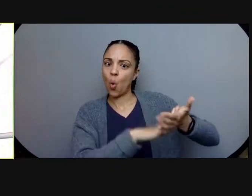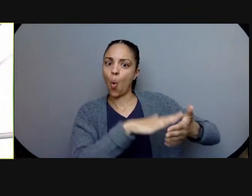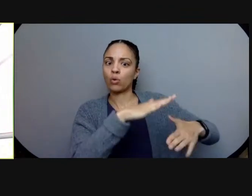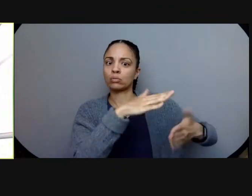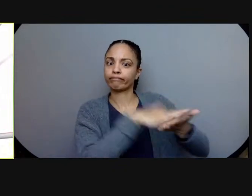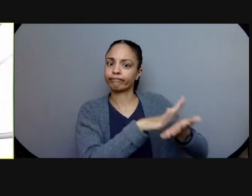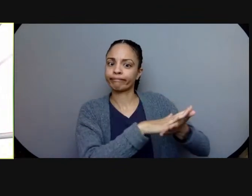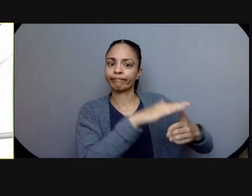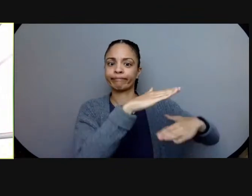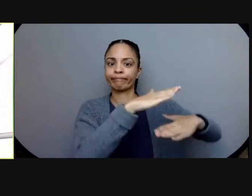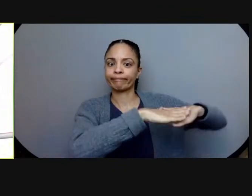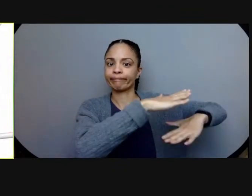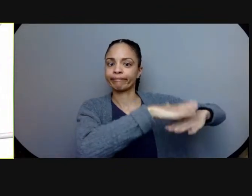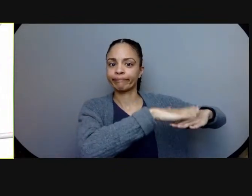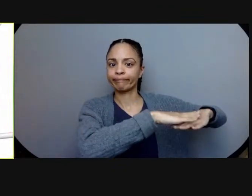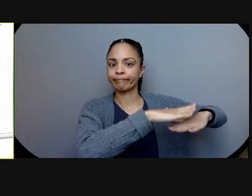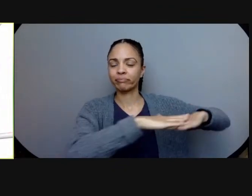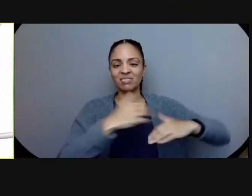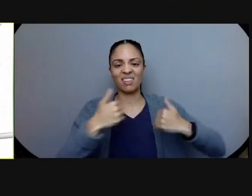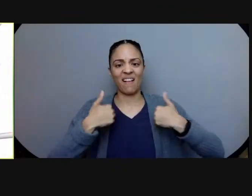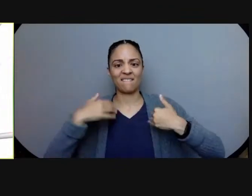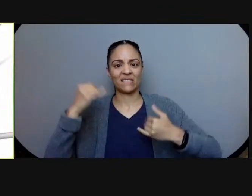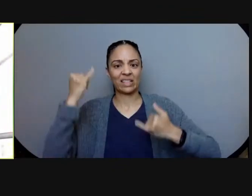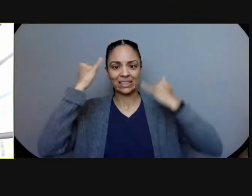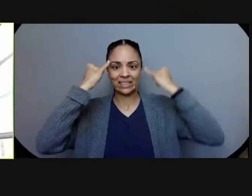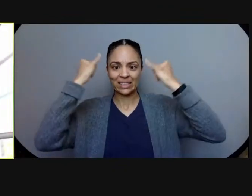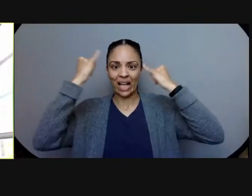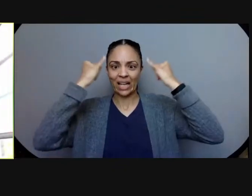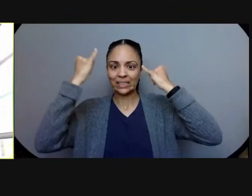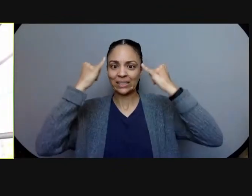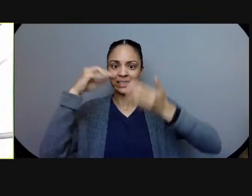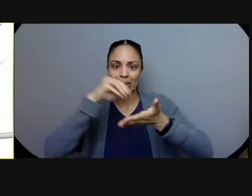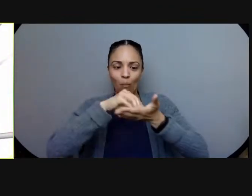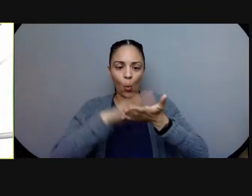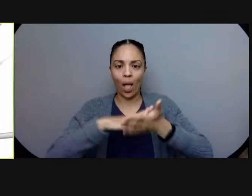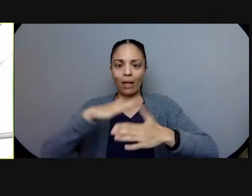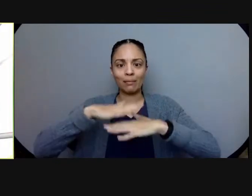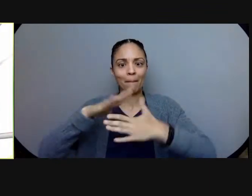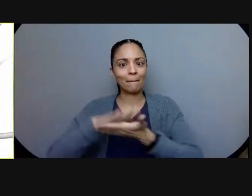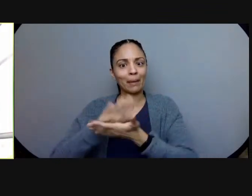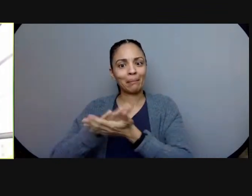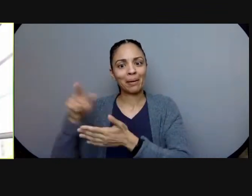notes all over the place. It's a little bit of controlled chaos over to the side.